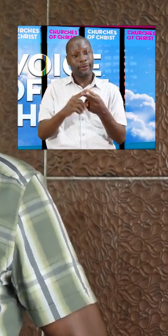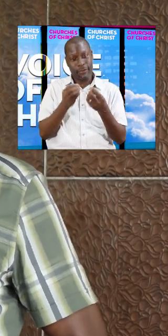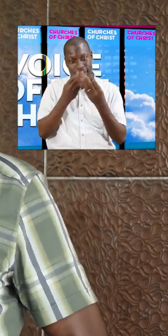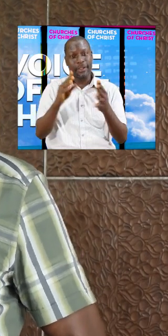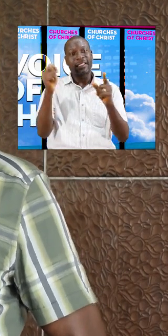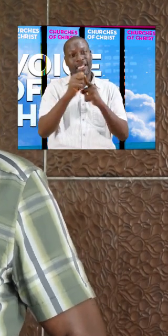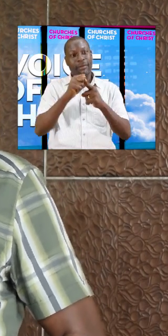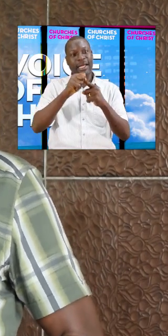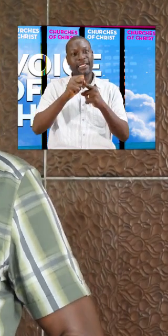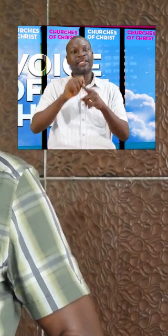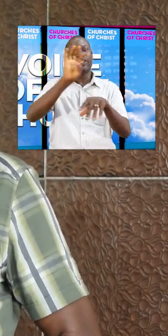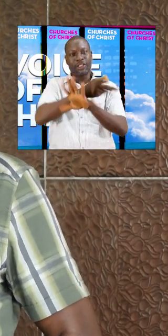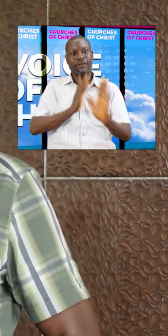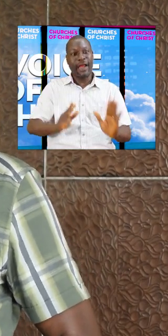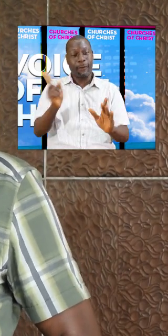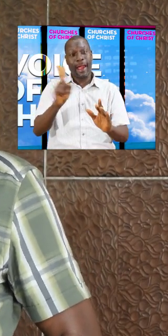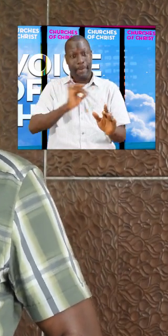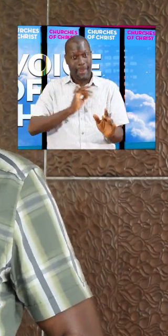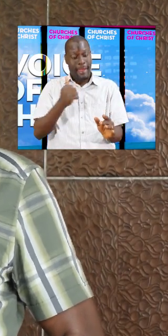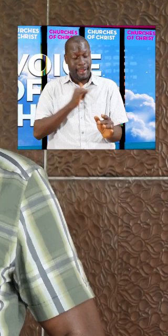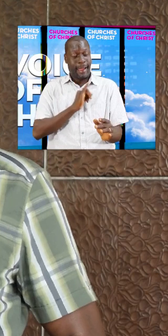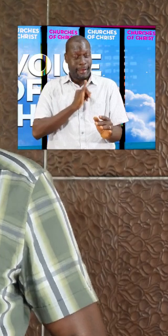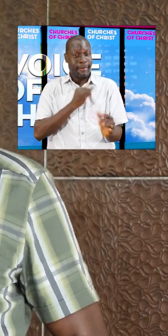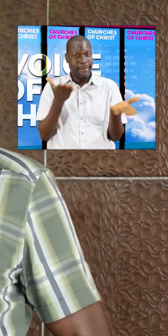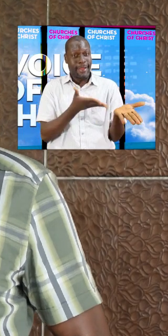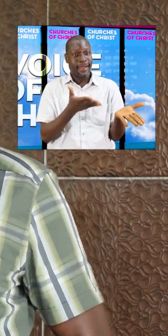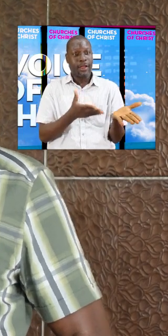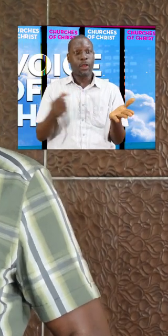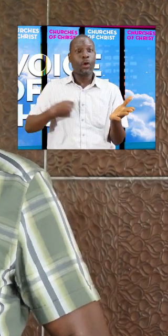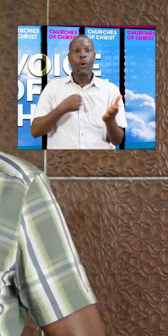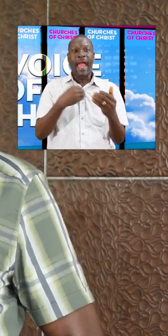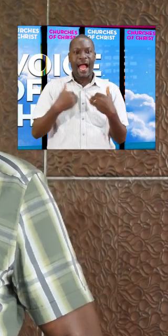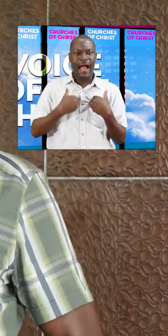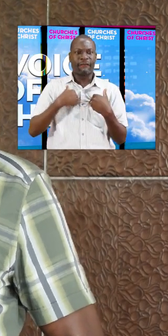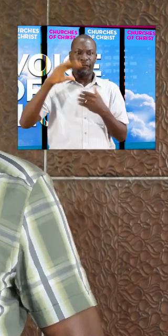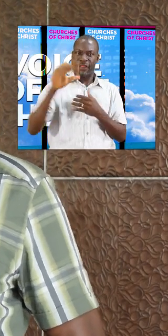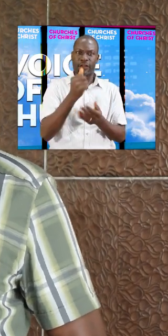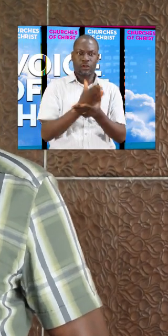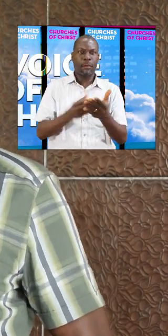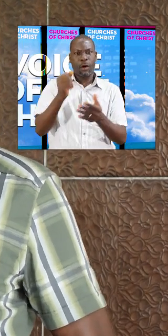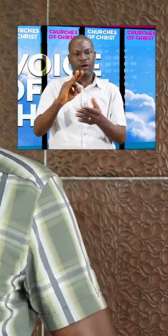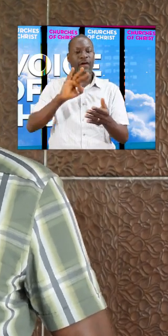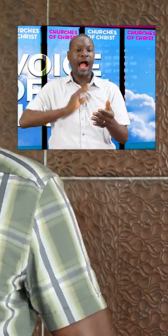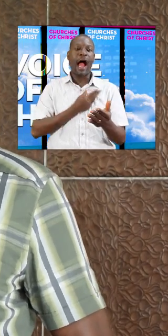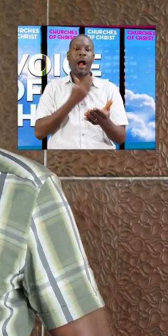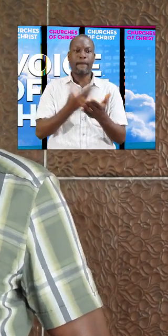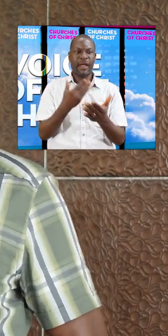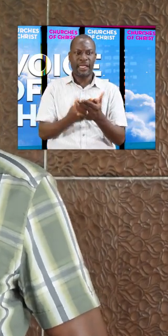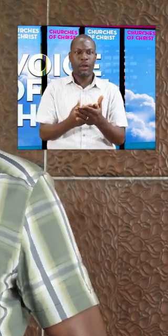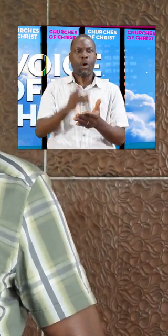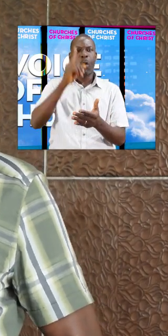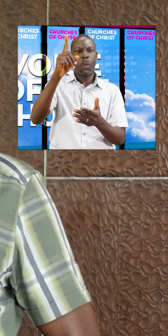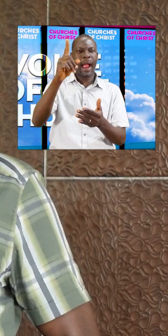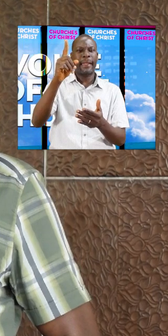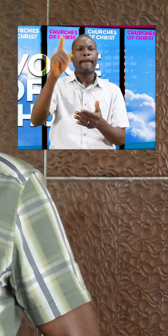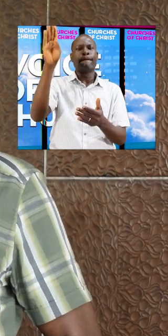of Christ be bia me wo ho no ya hwa ya futuo mu ne yi oman yi musika 100,000